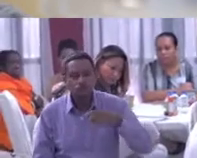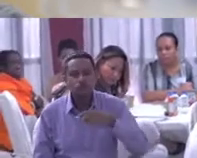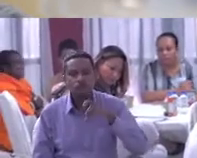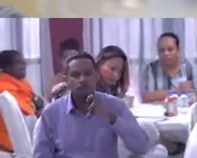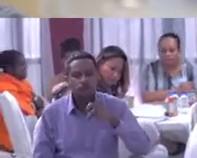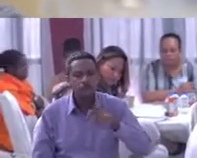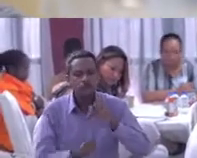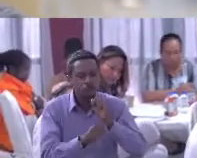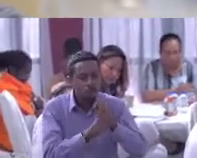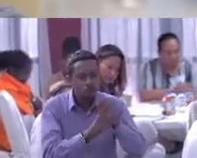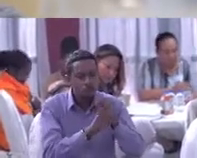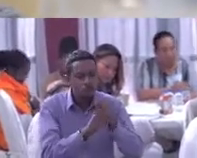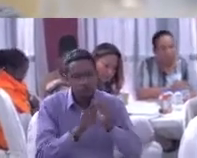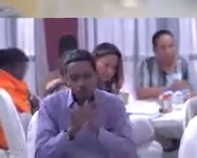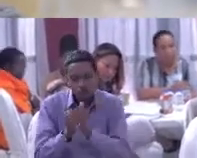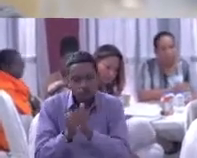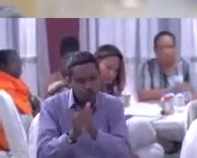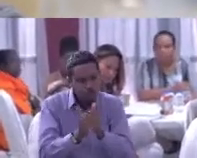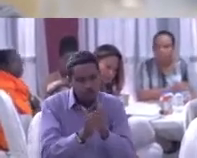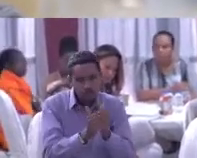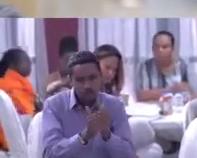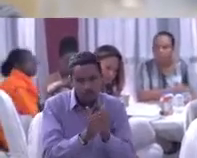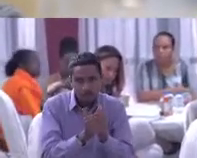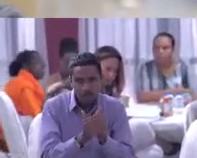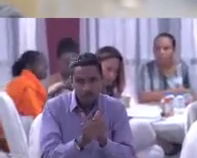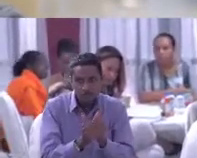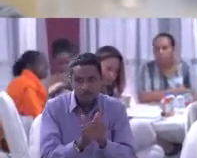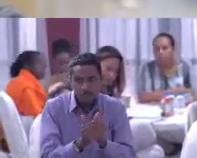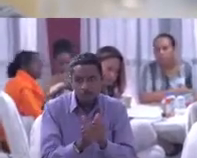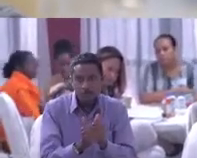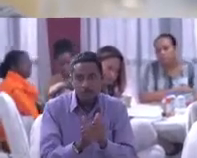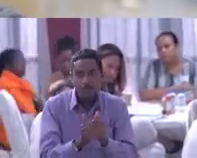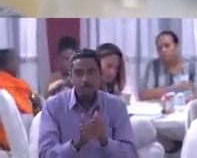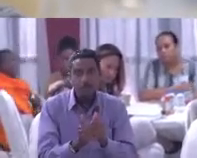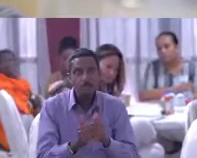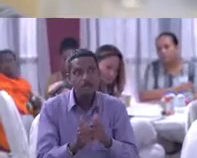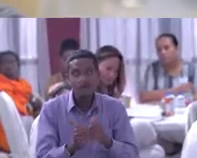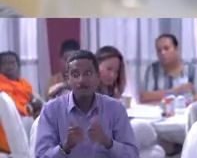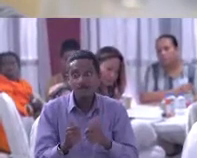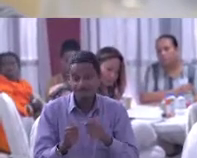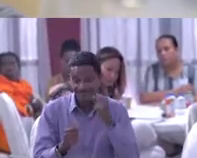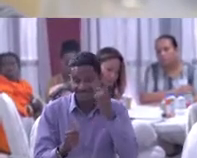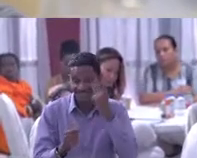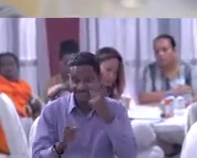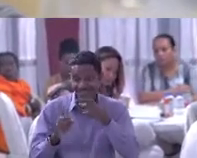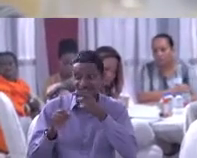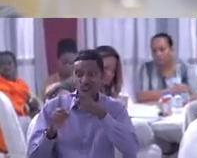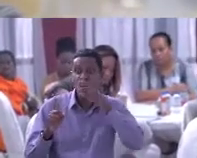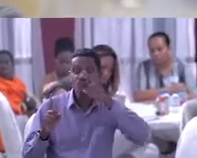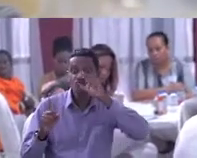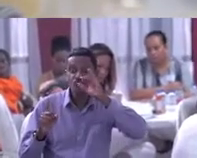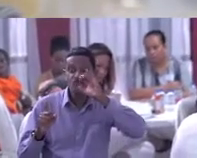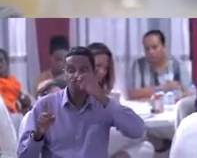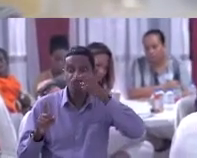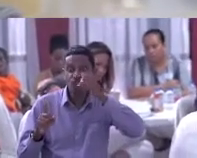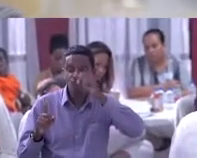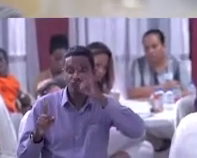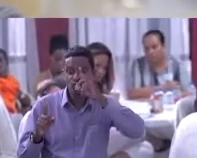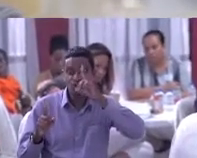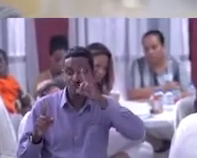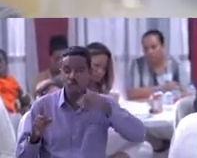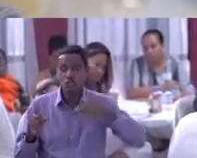together. Because of Richard Young, I saw Canada, Antigua, Bermuda twice. You know,